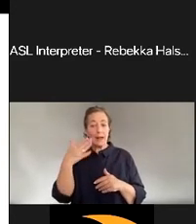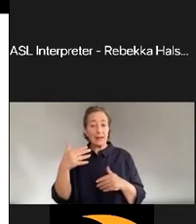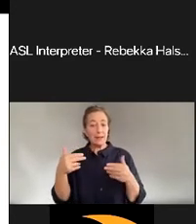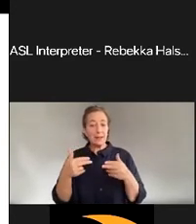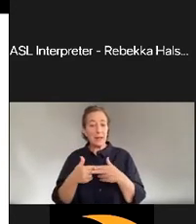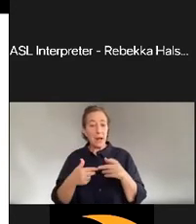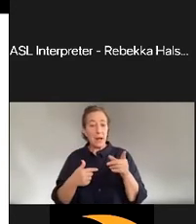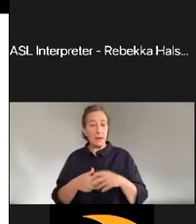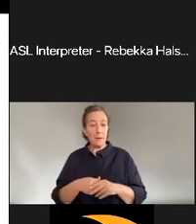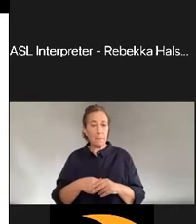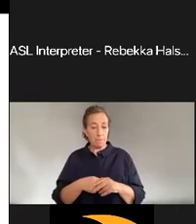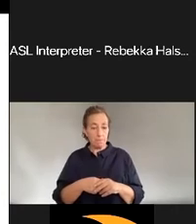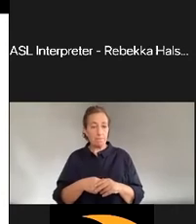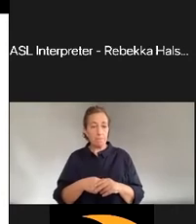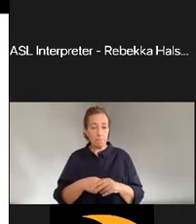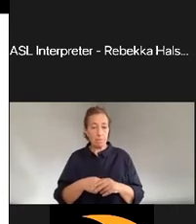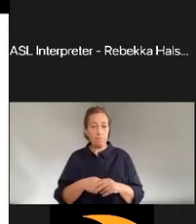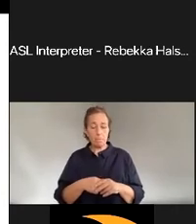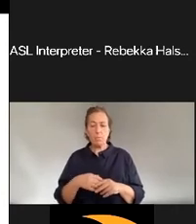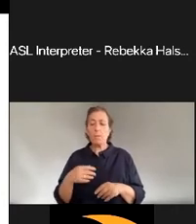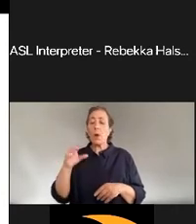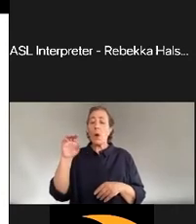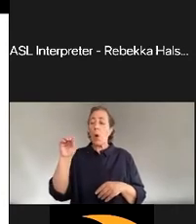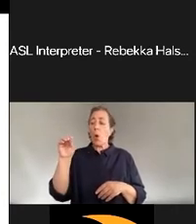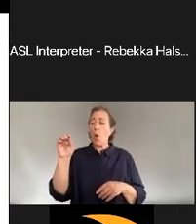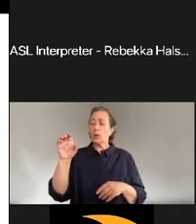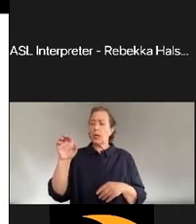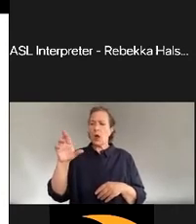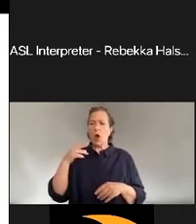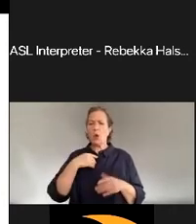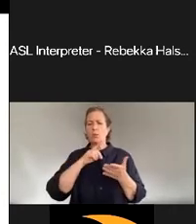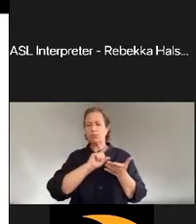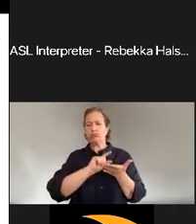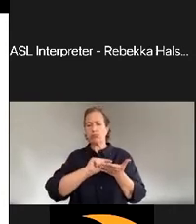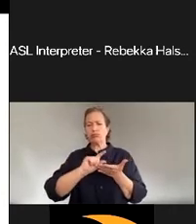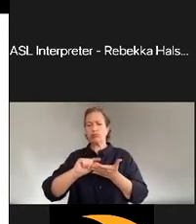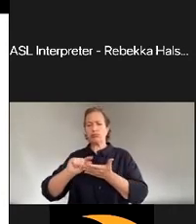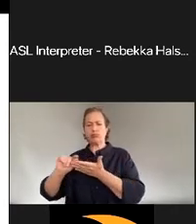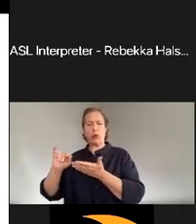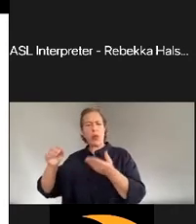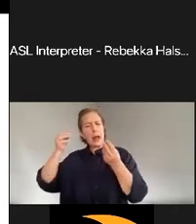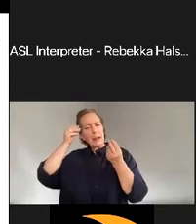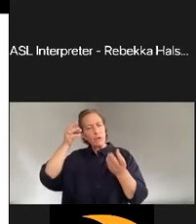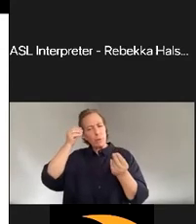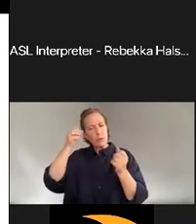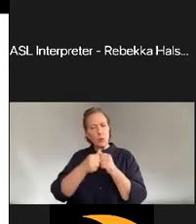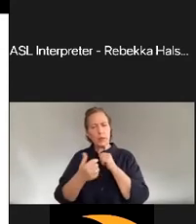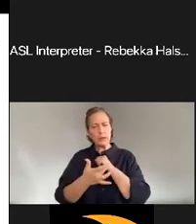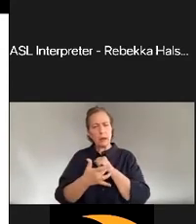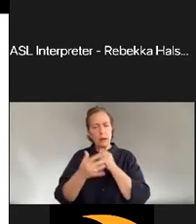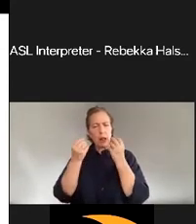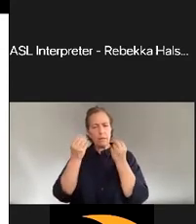slide, OCR regularly publishes this technical assistance, and we have issued a lot of